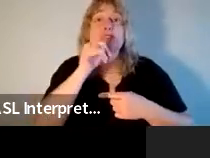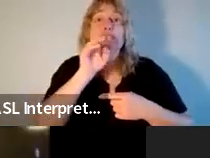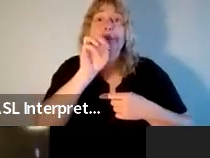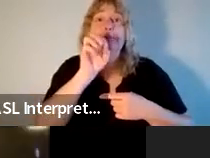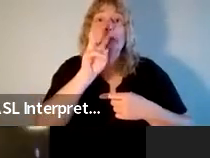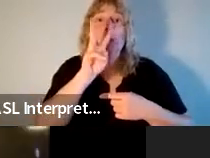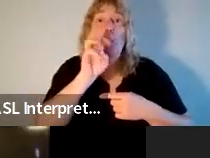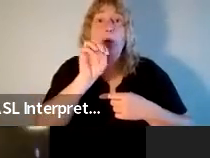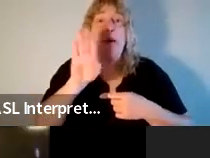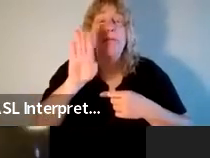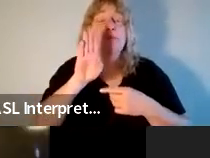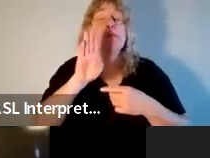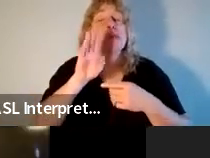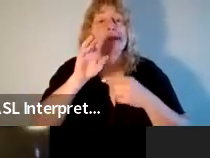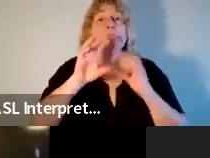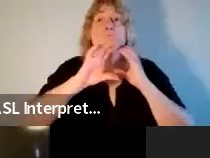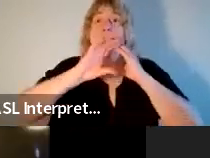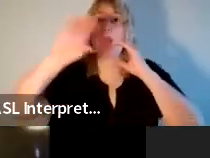understanding.